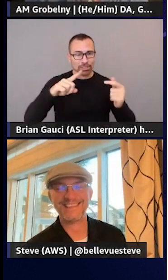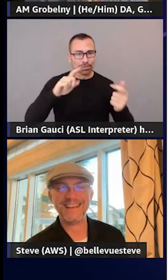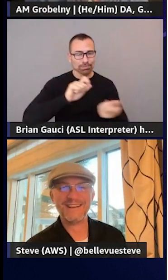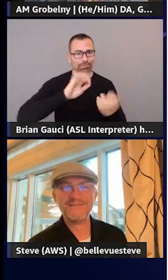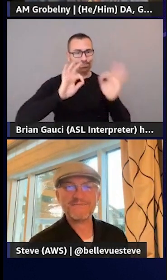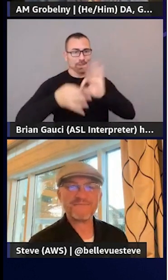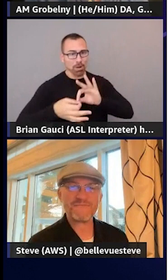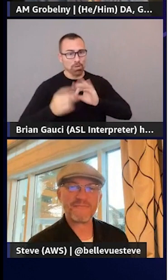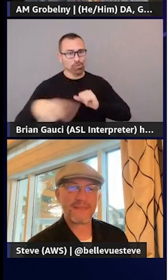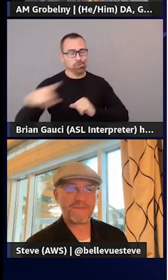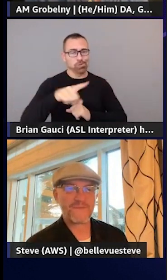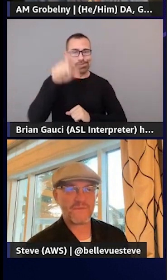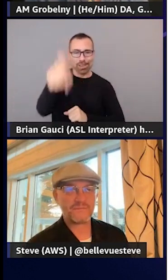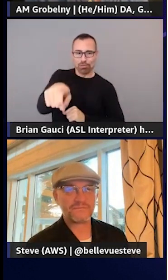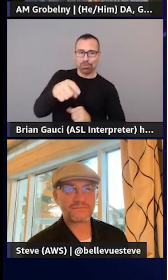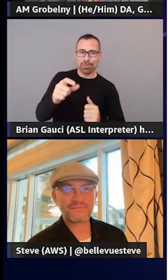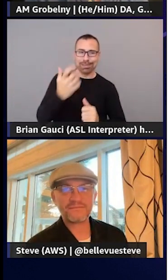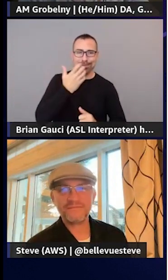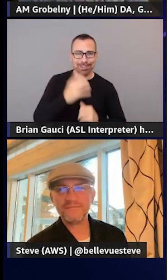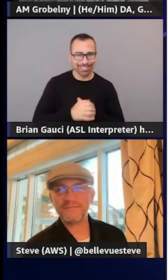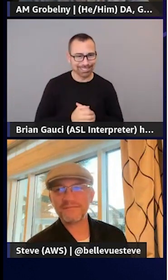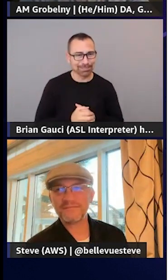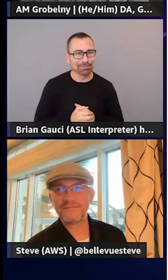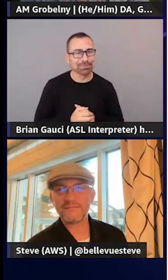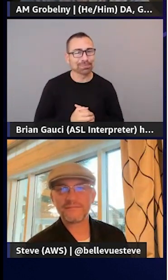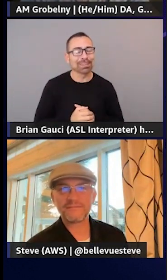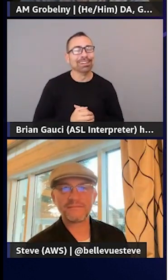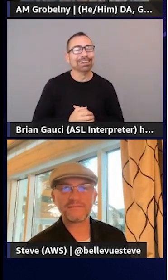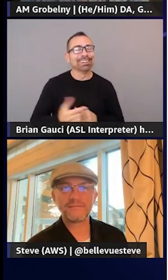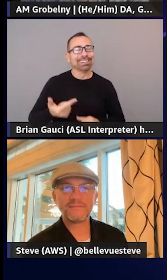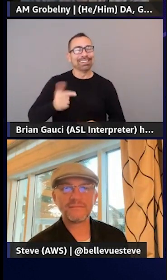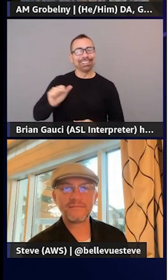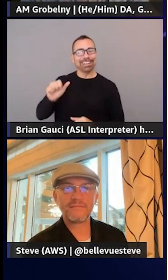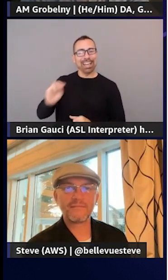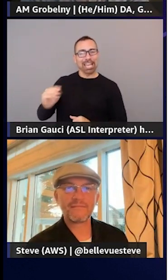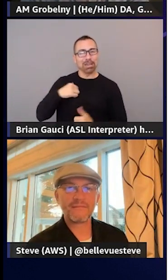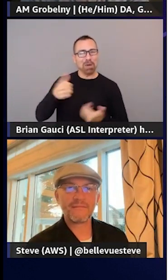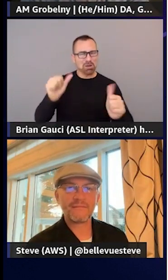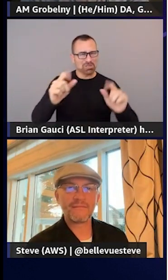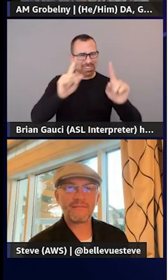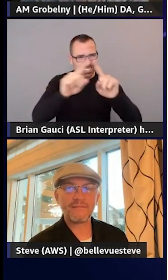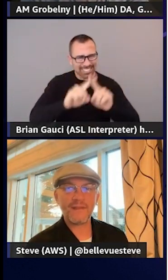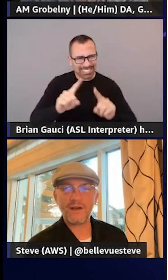Yes. So I was trying a different combination there, and I think I messed